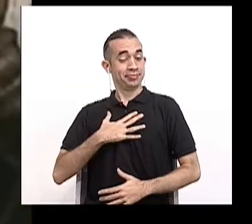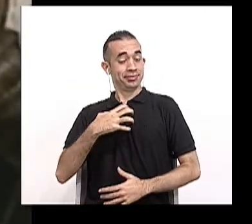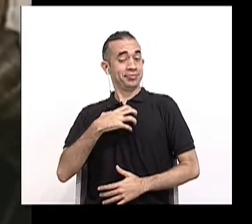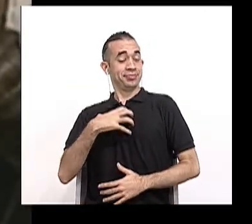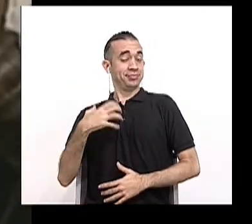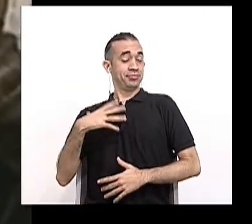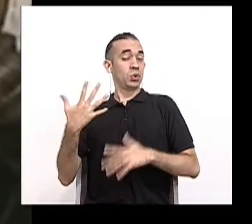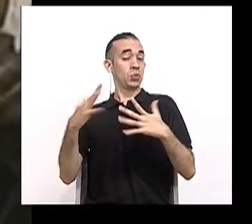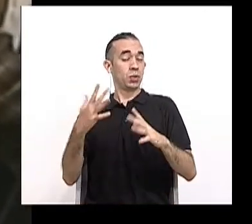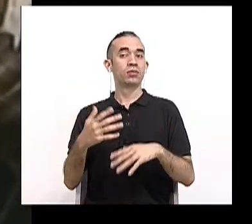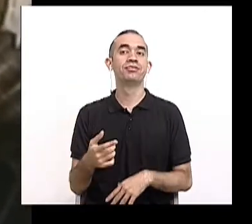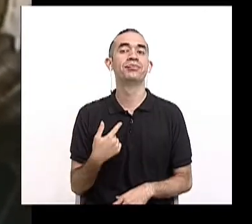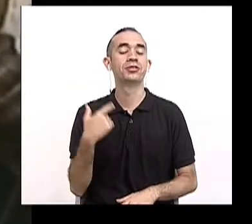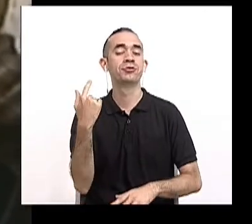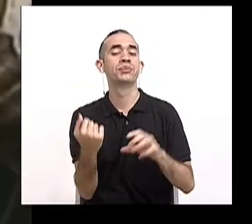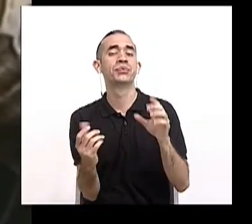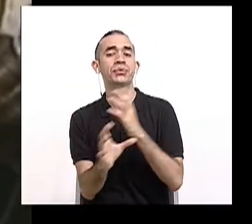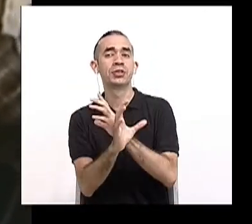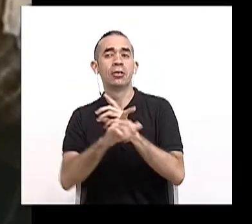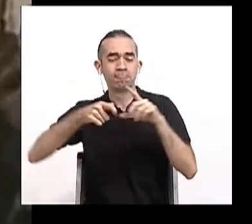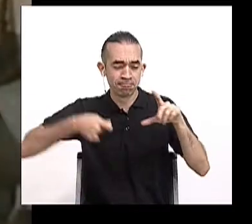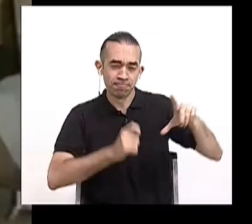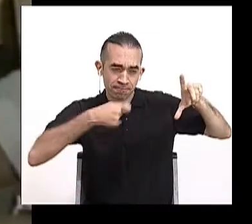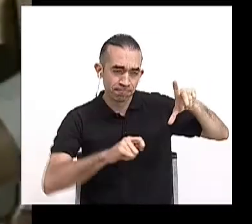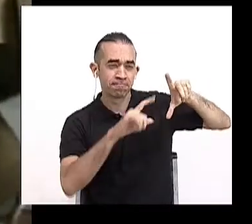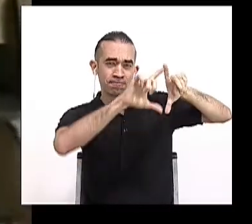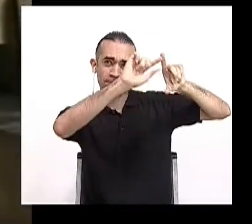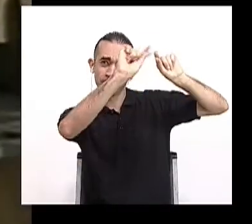hubber nut of the wheel as the cart bumped along.